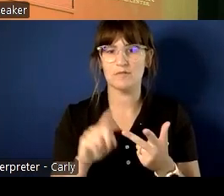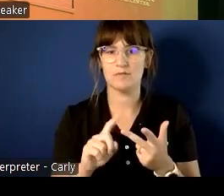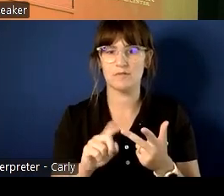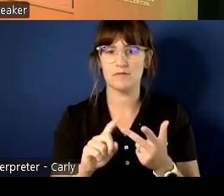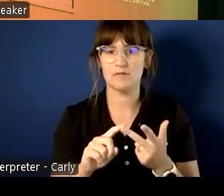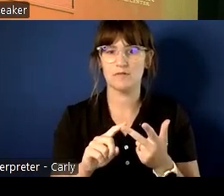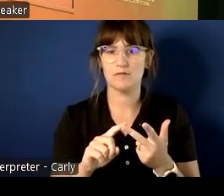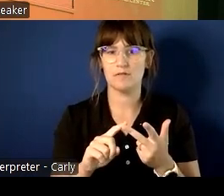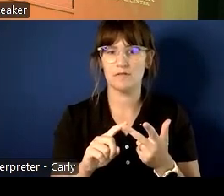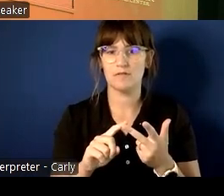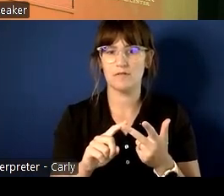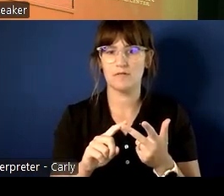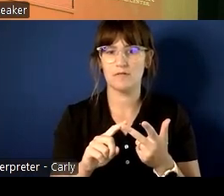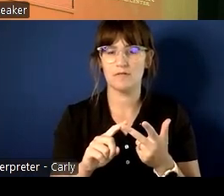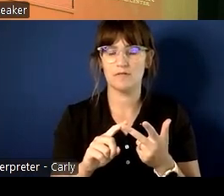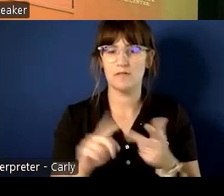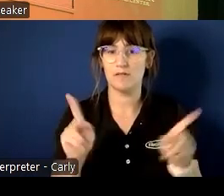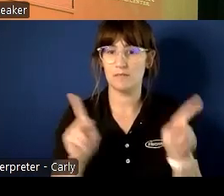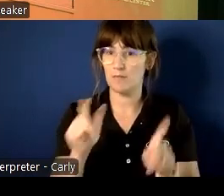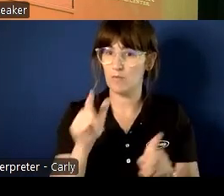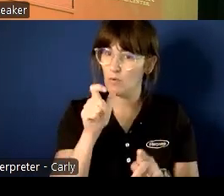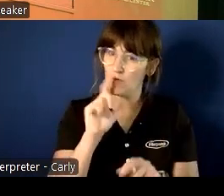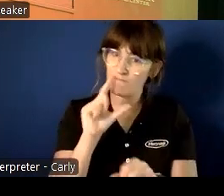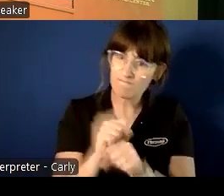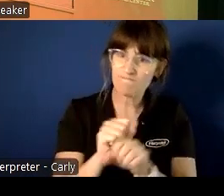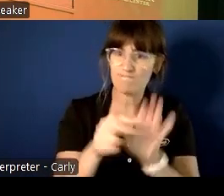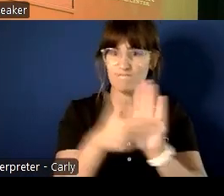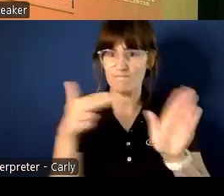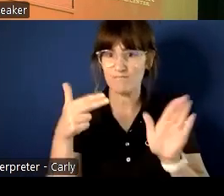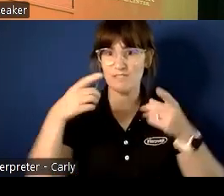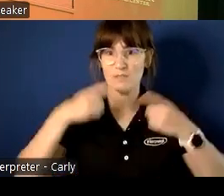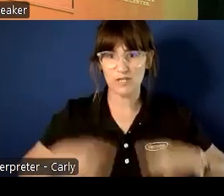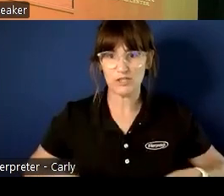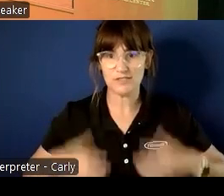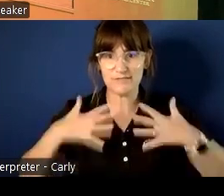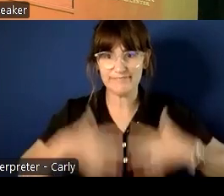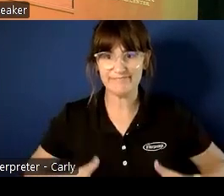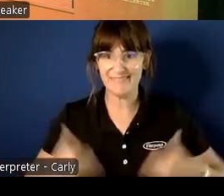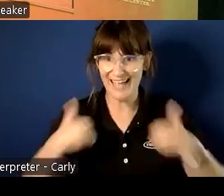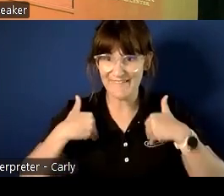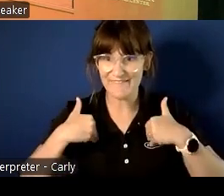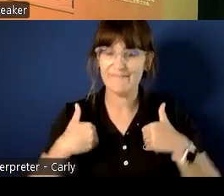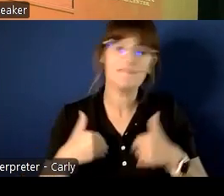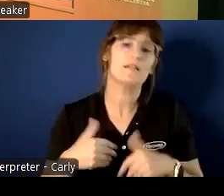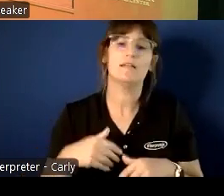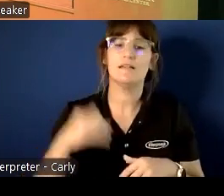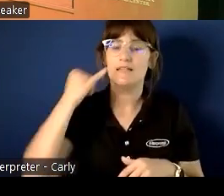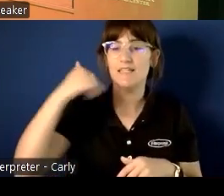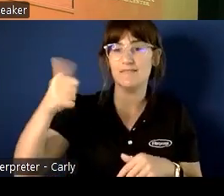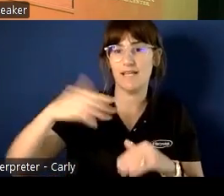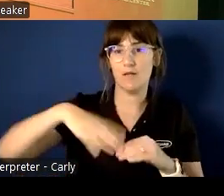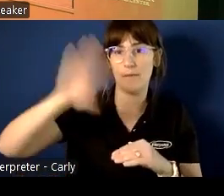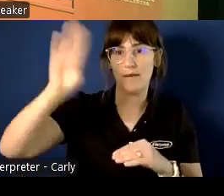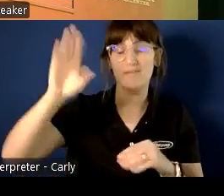actually had depression. So PHQ score of 10 or above. Now, I could have done 15